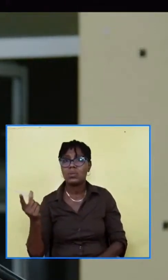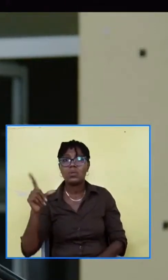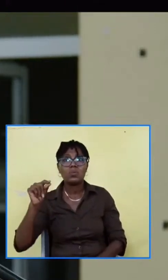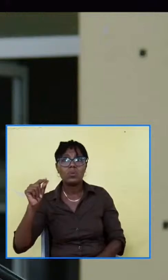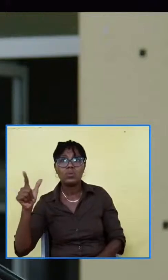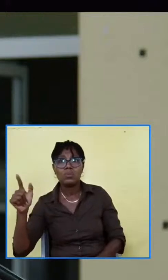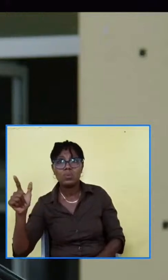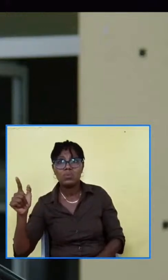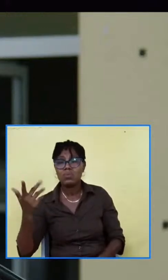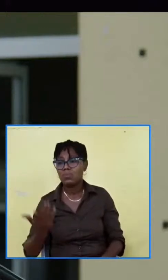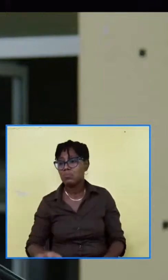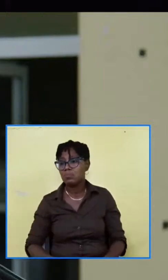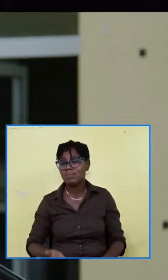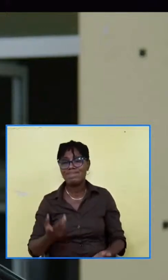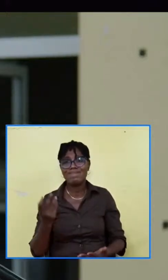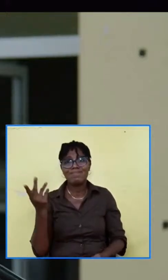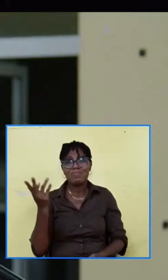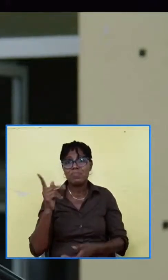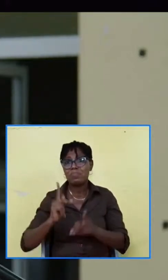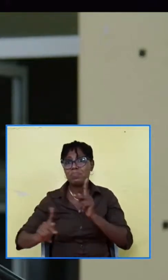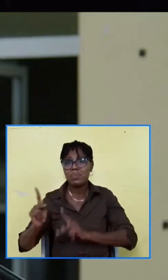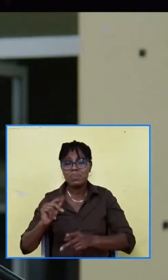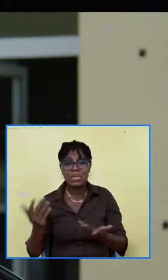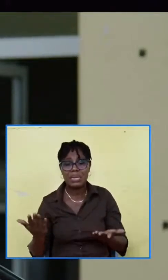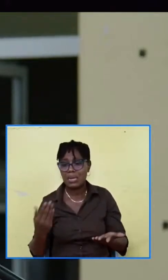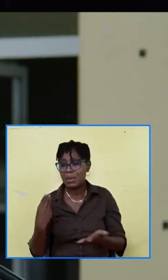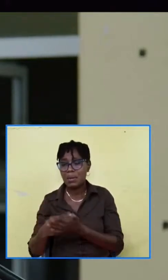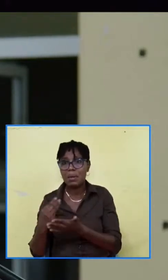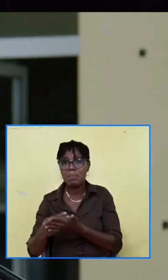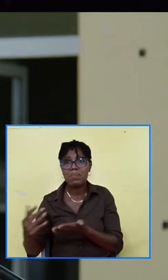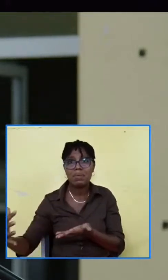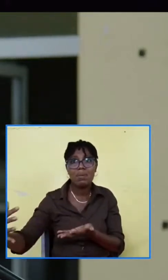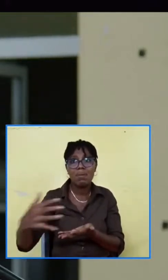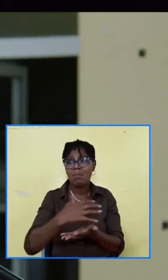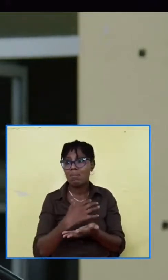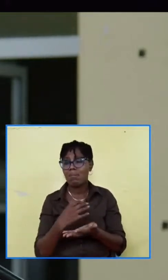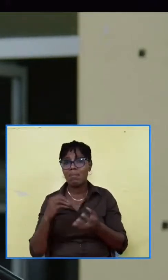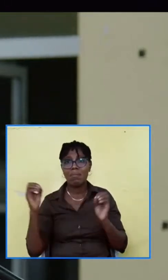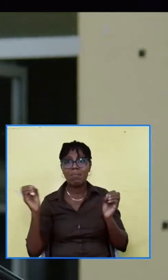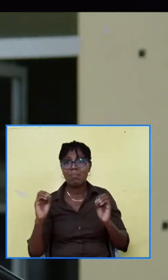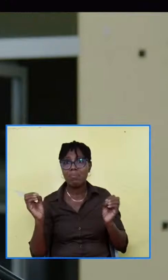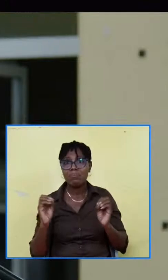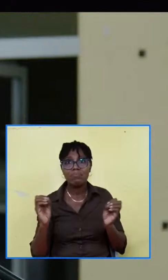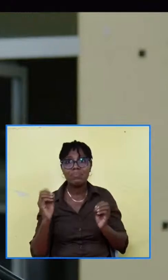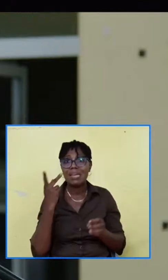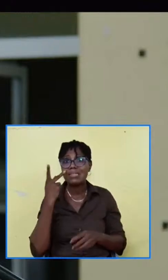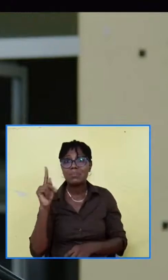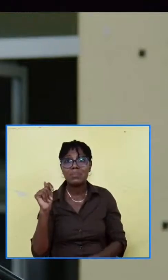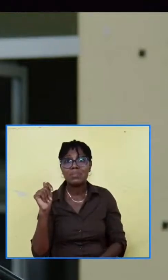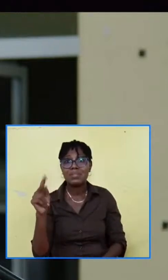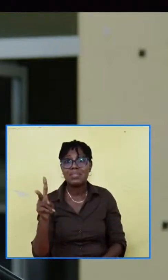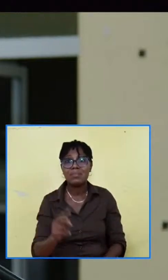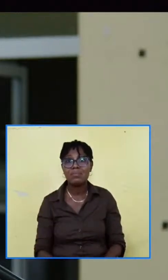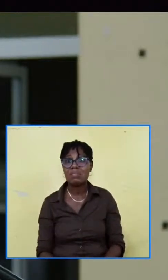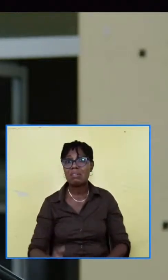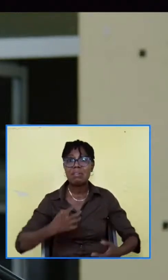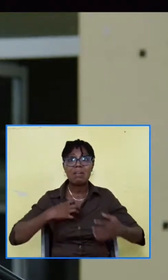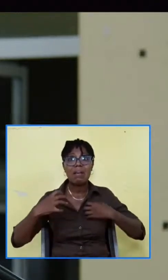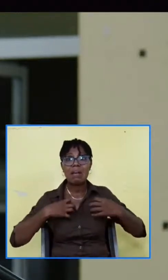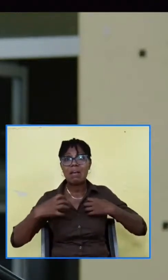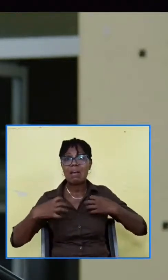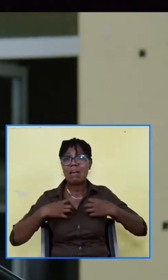umbrella, who were left without any form of security. I saw them on television, keeping